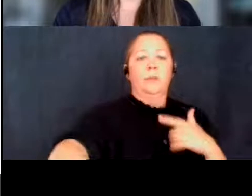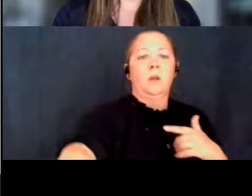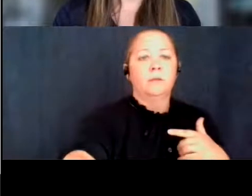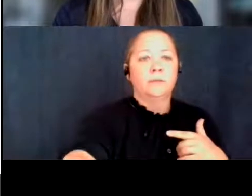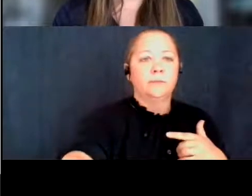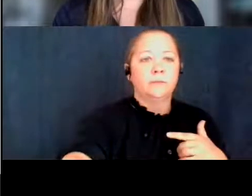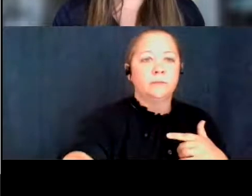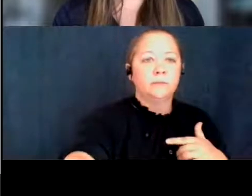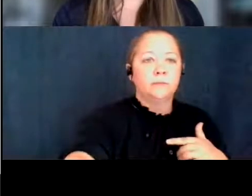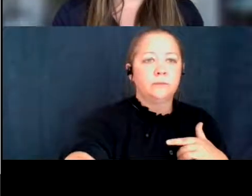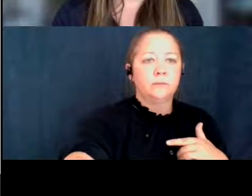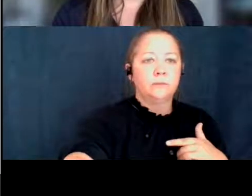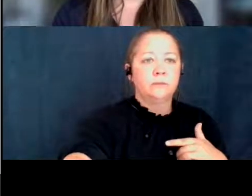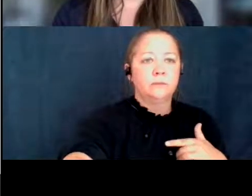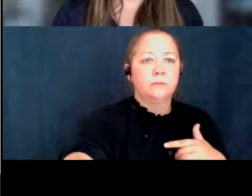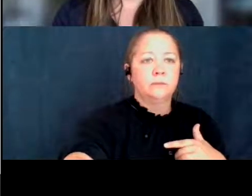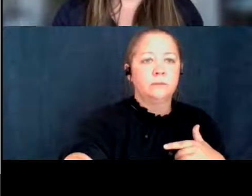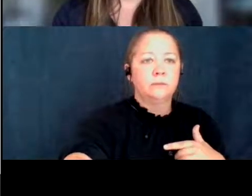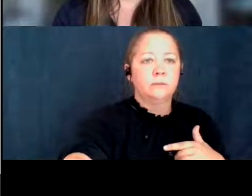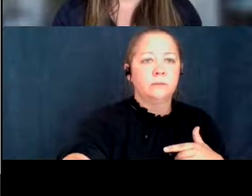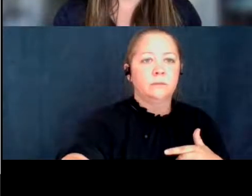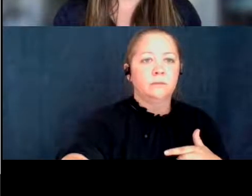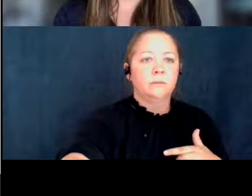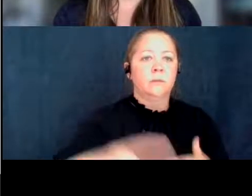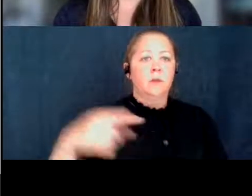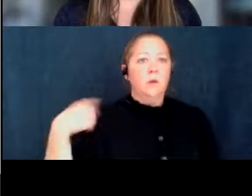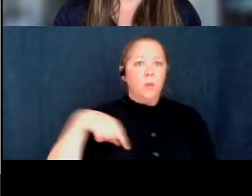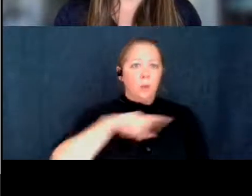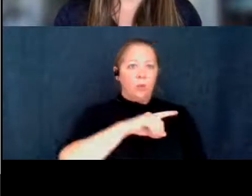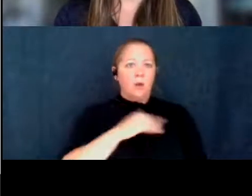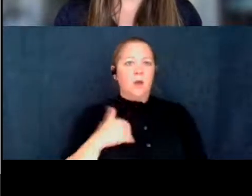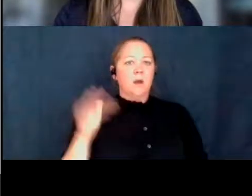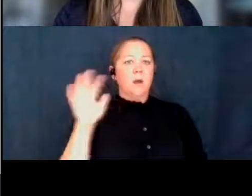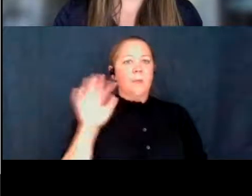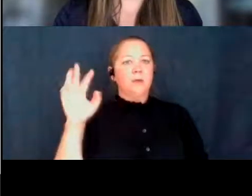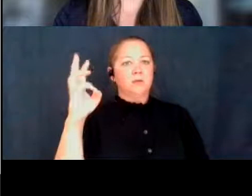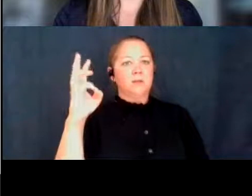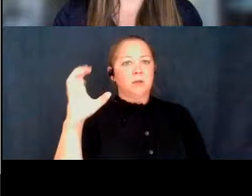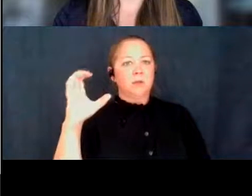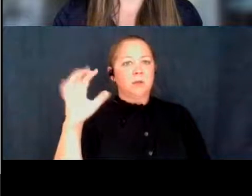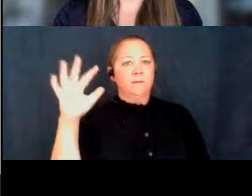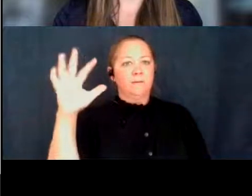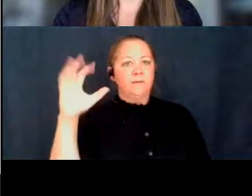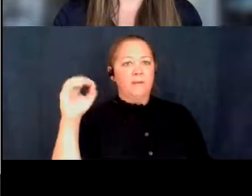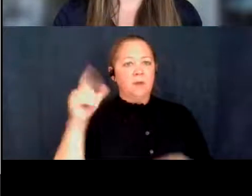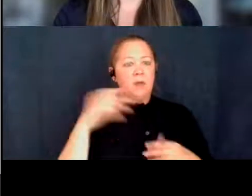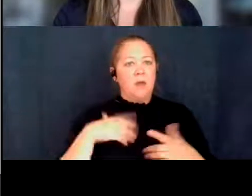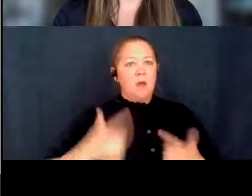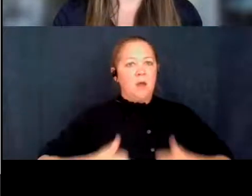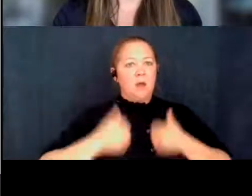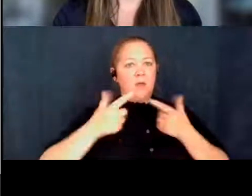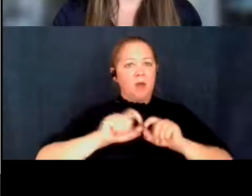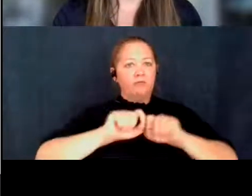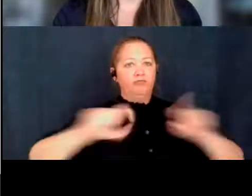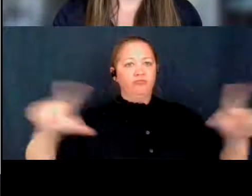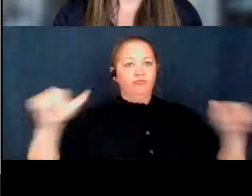and May. There was 650 live sessions that we quickly coordinated within AFS